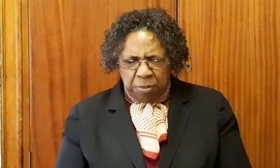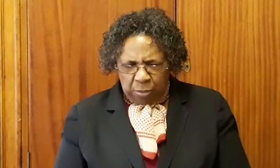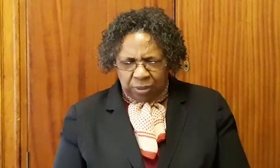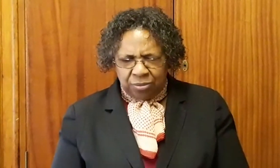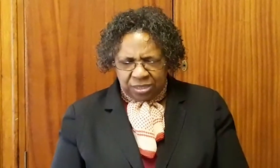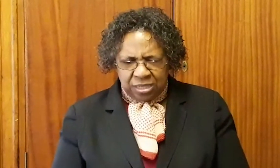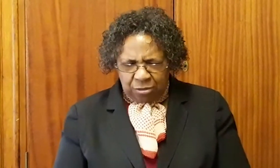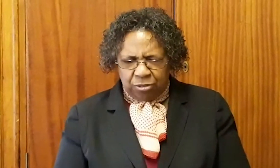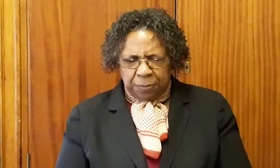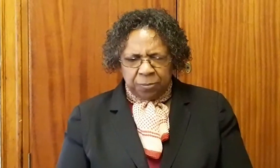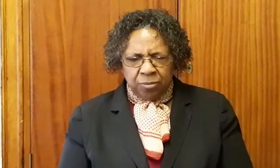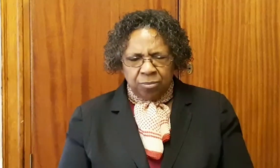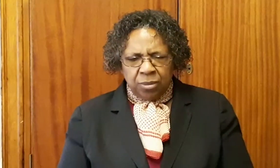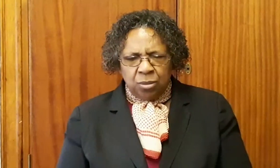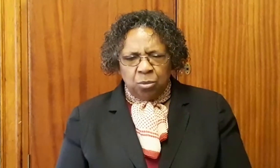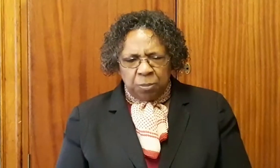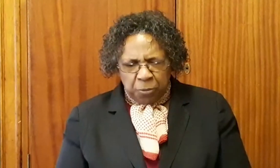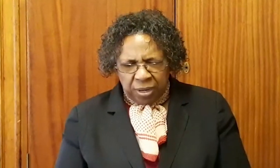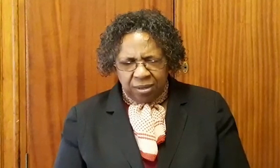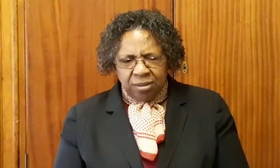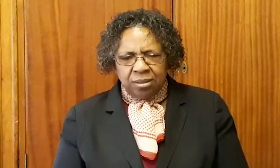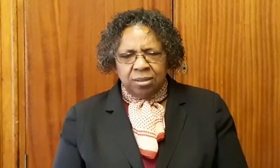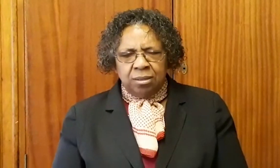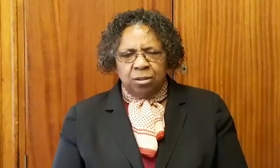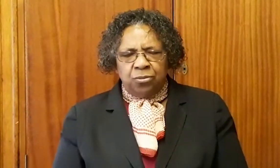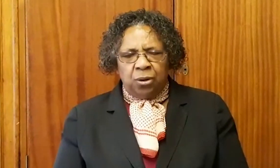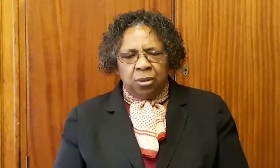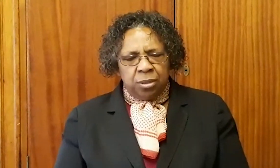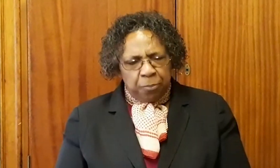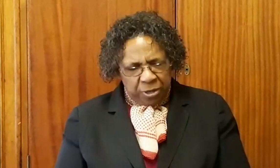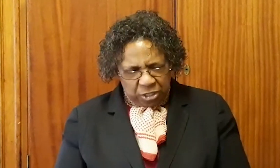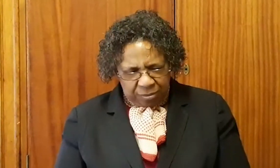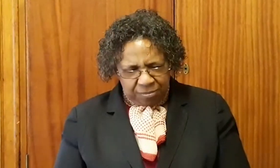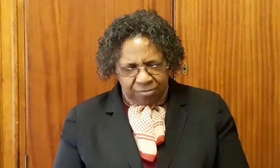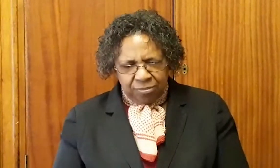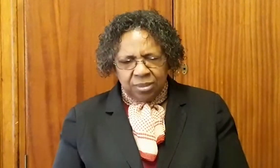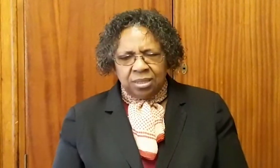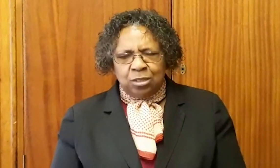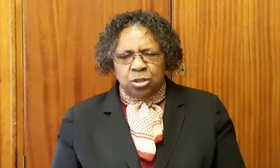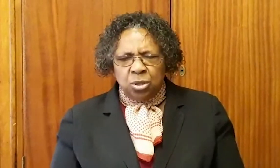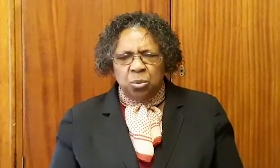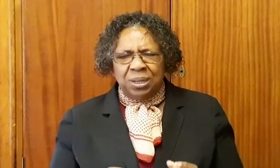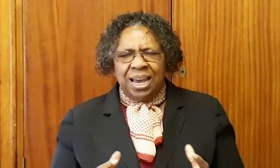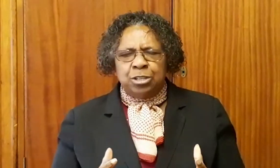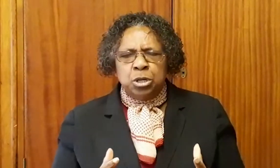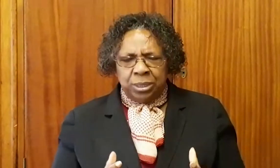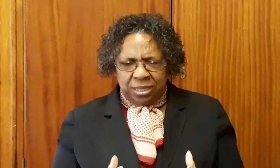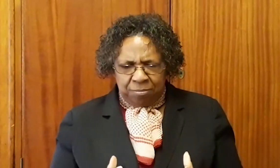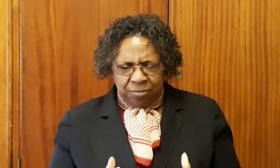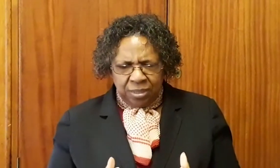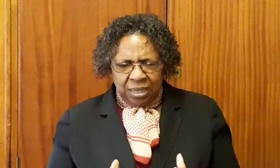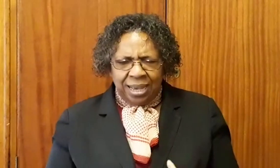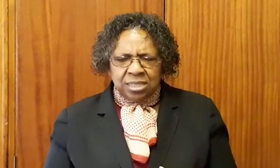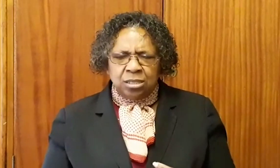of power this evening. We pray for the preacher, that you will anoint